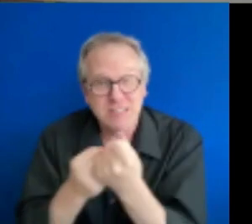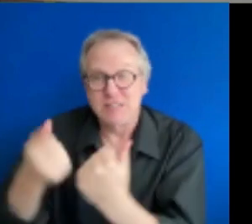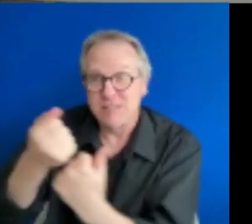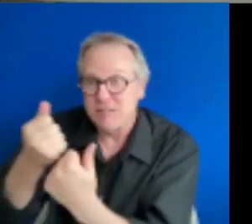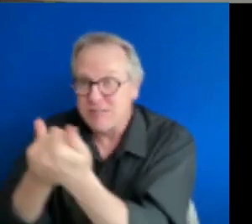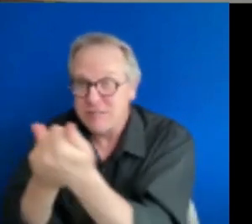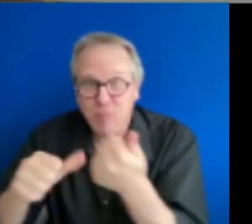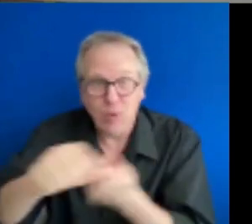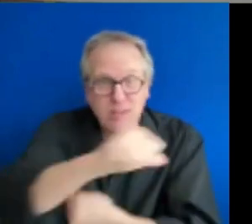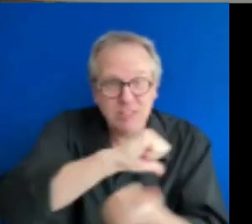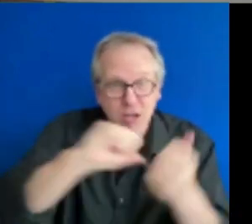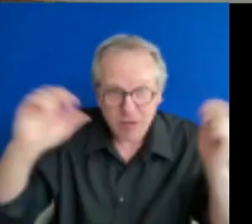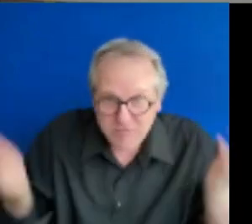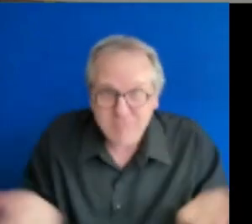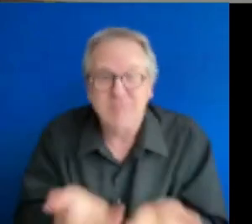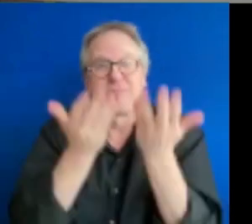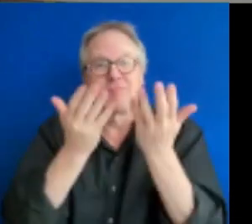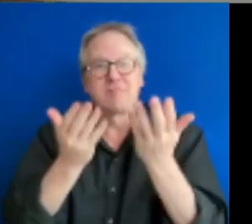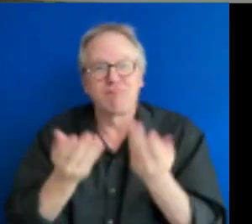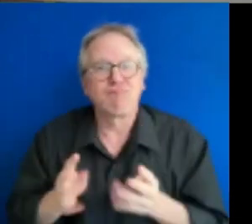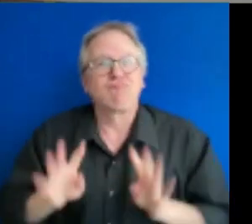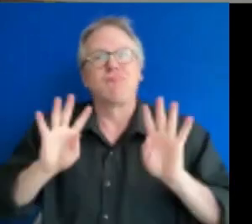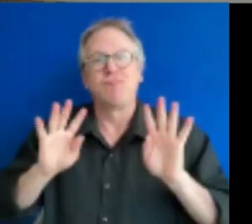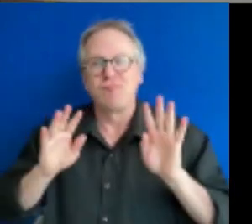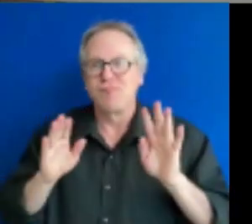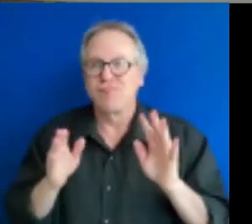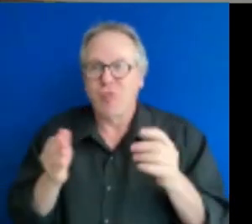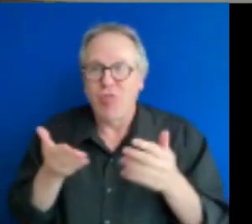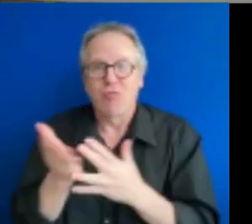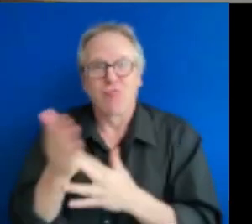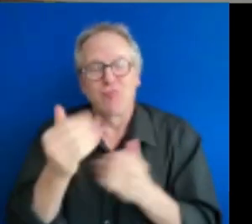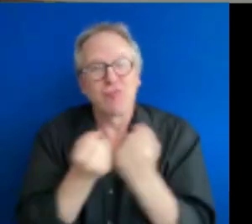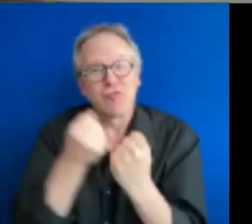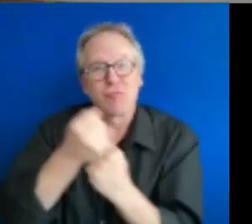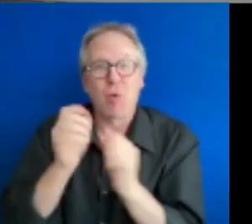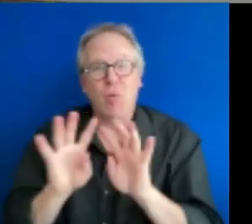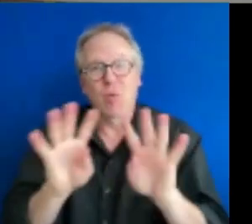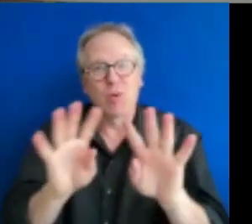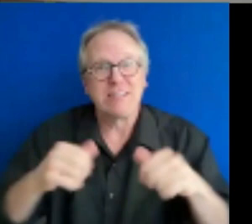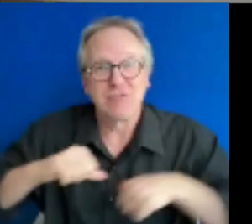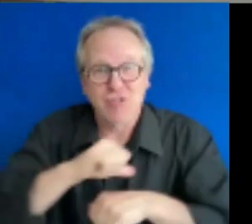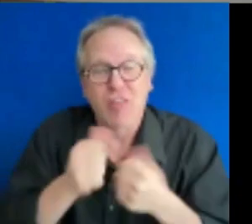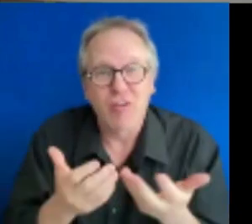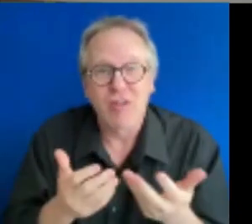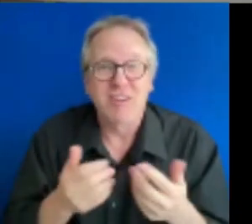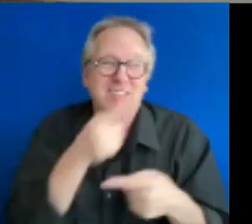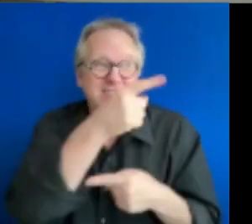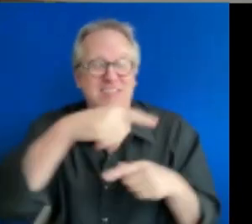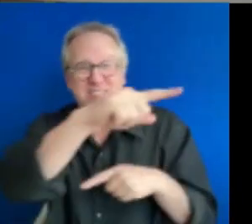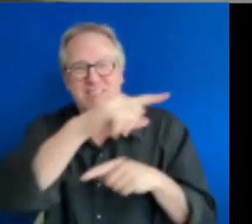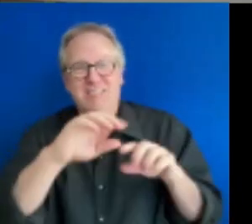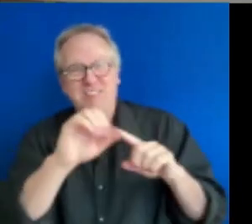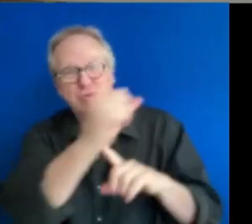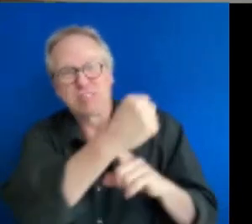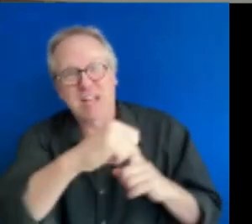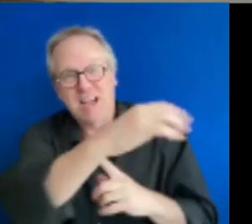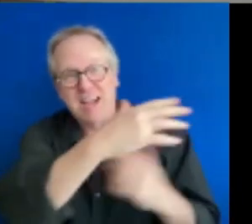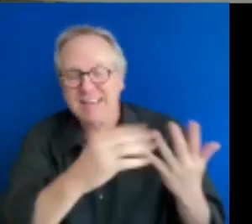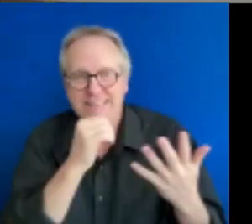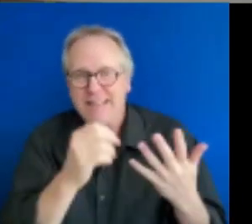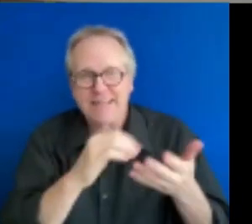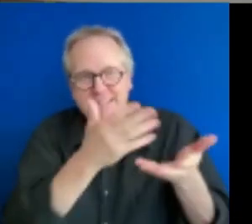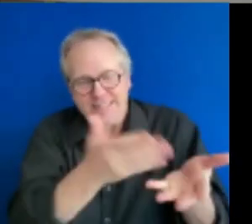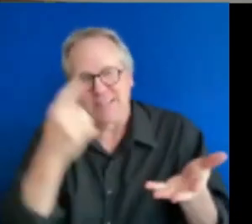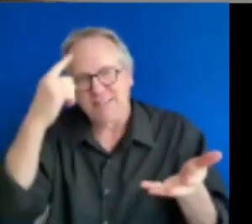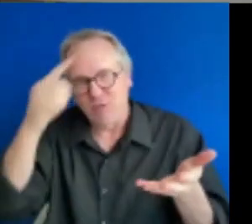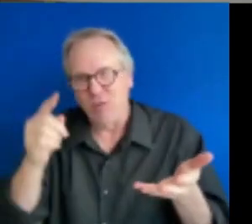each other up and we're better able to navigate this world that's not always built for people who experience the